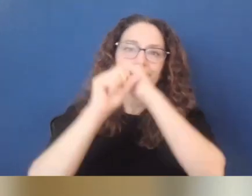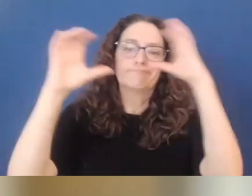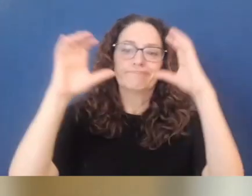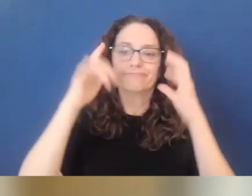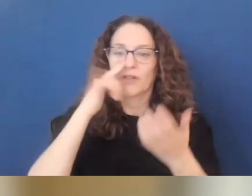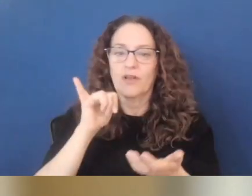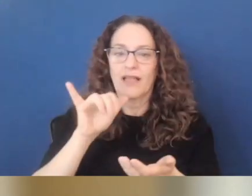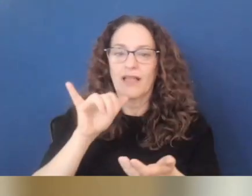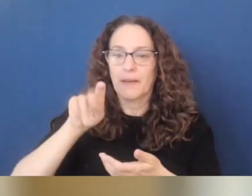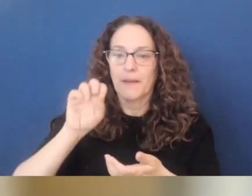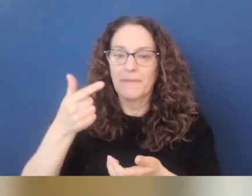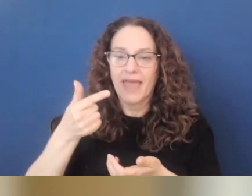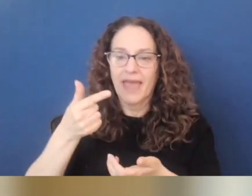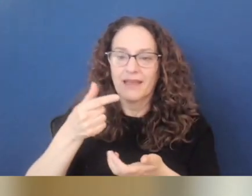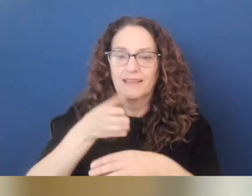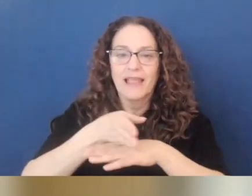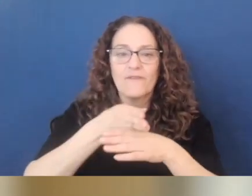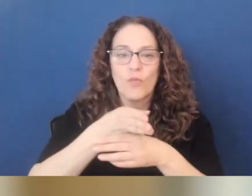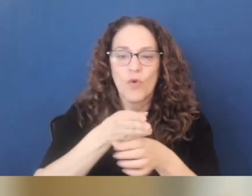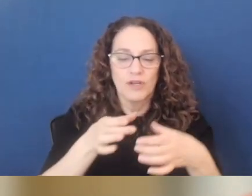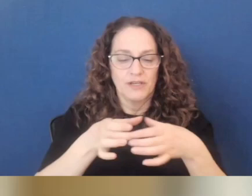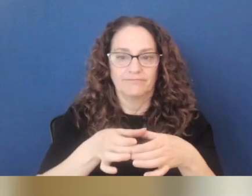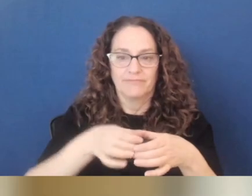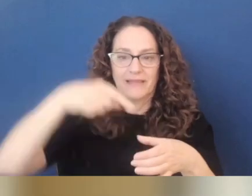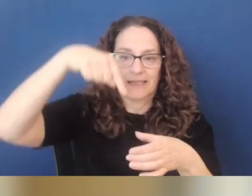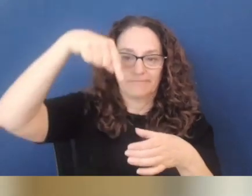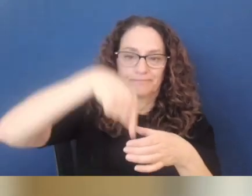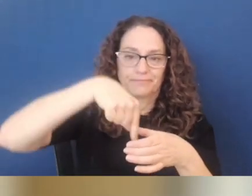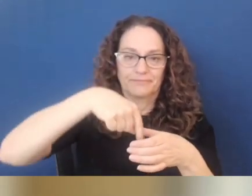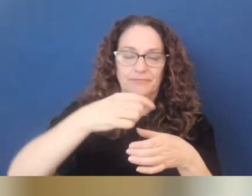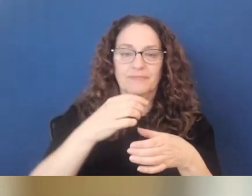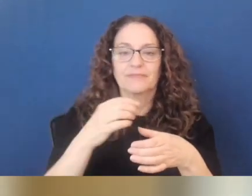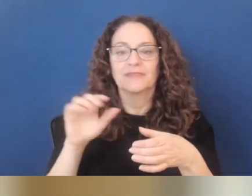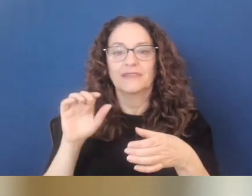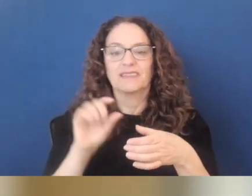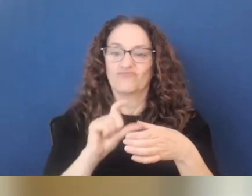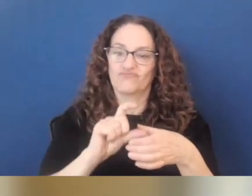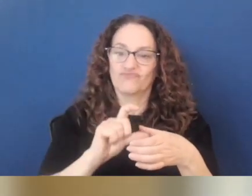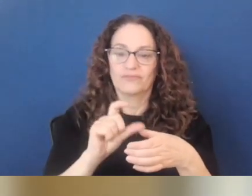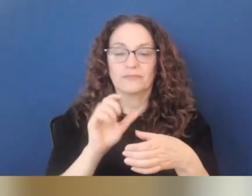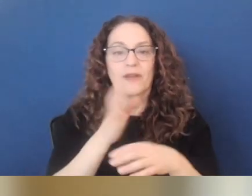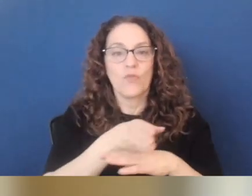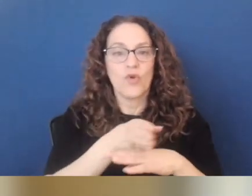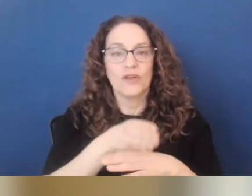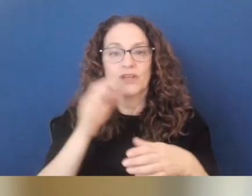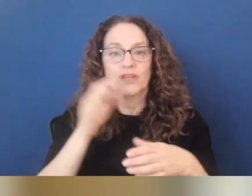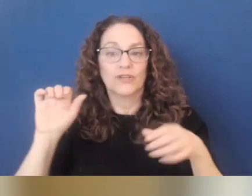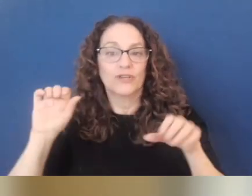A peg is stuck in a block of wood. You can take a smaller peg and use the smaller peg to knock out the larger